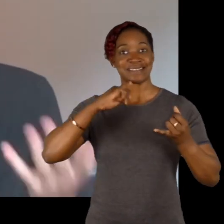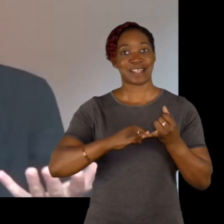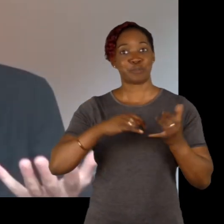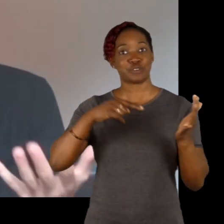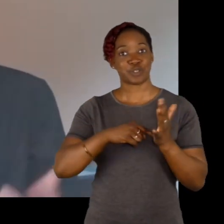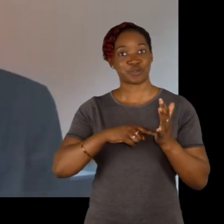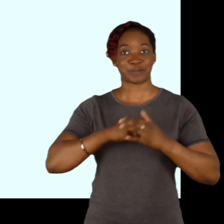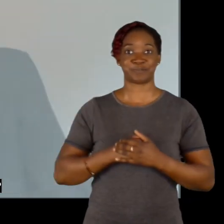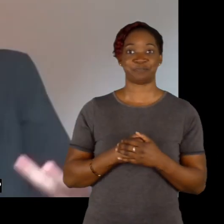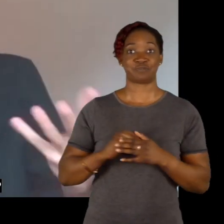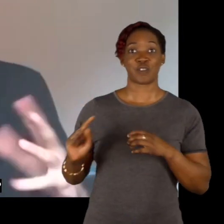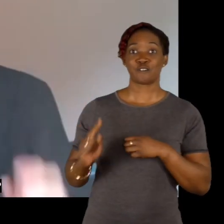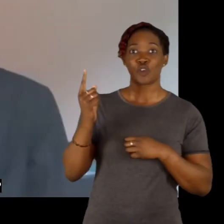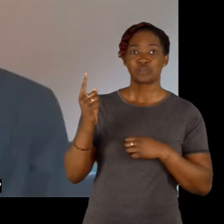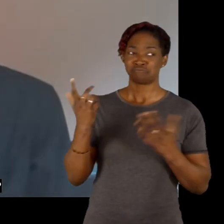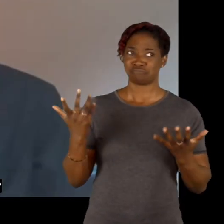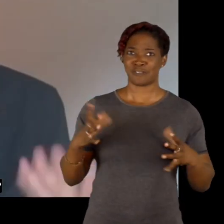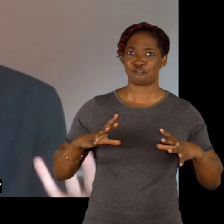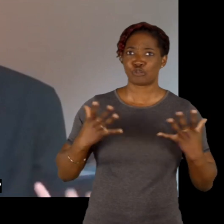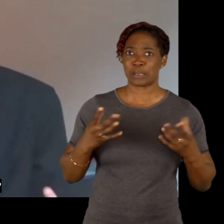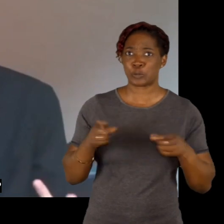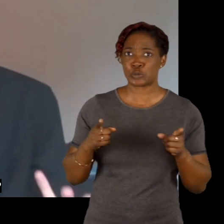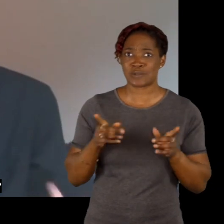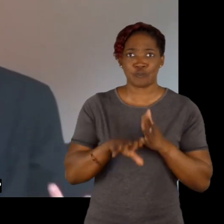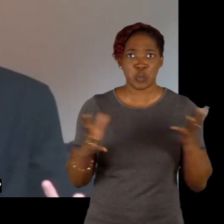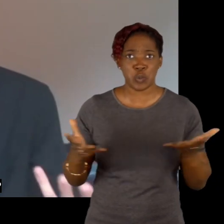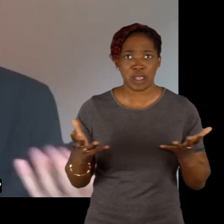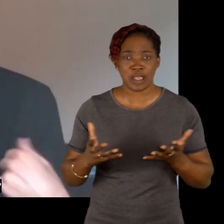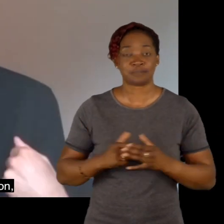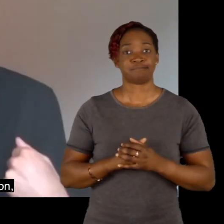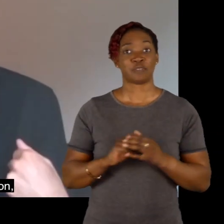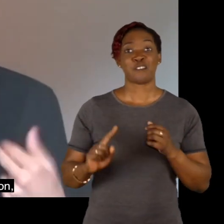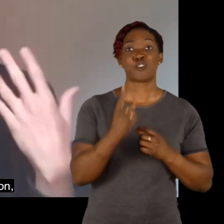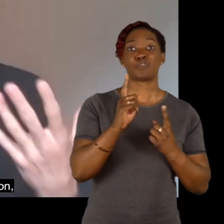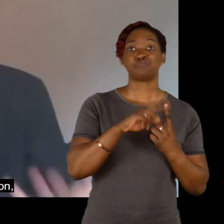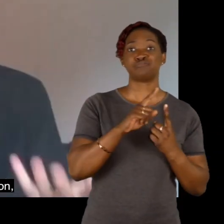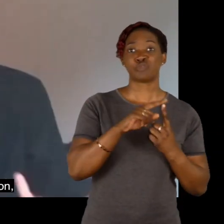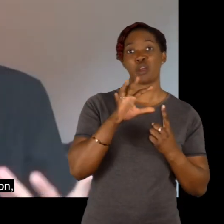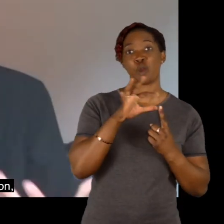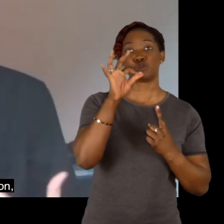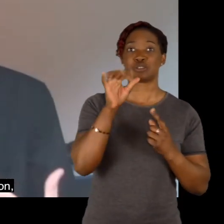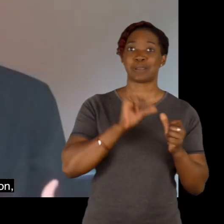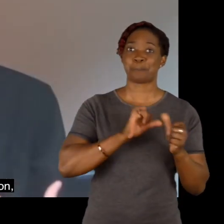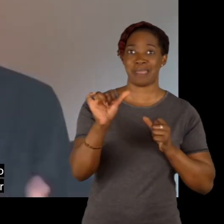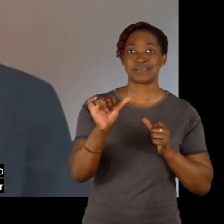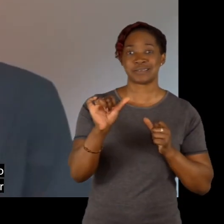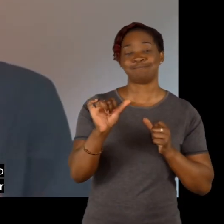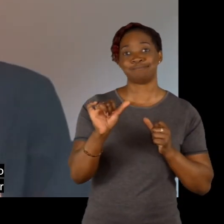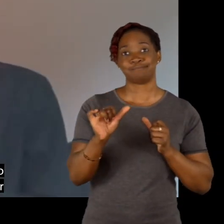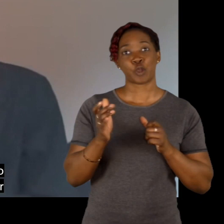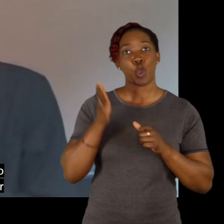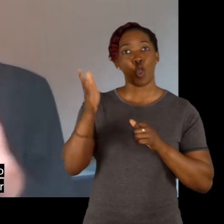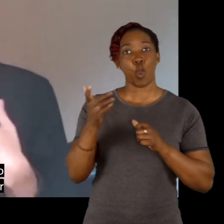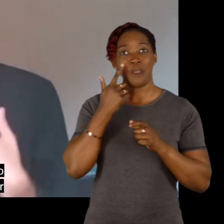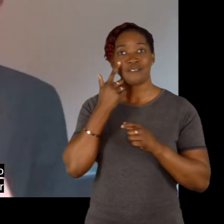me, Simon Toner. First up, where do I get free music, you might ask? The first and the best option, in